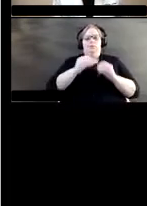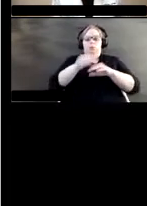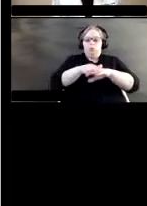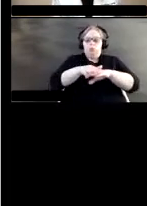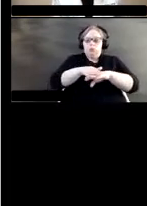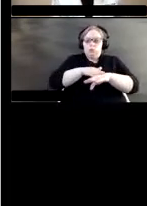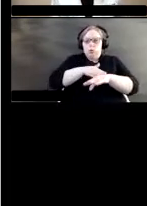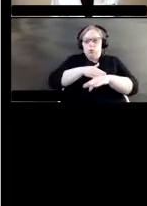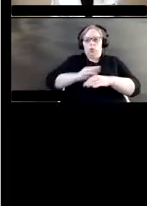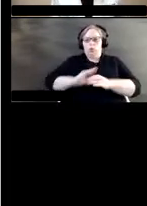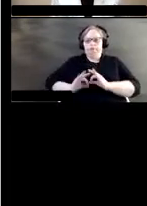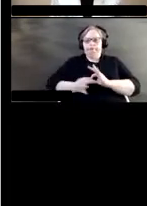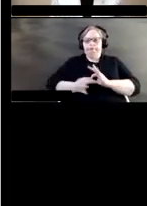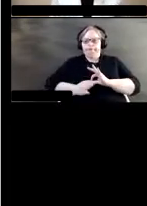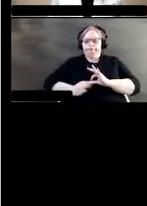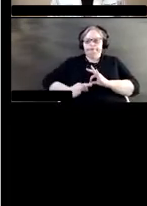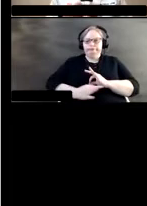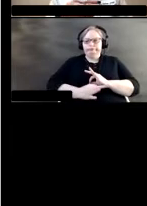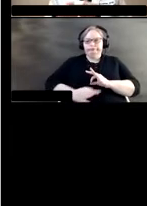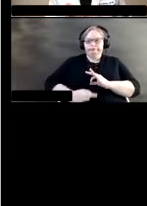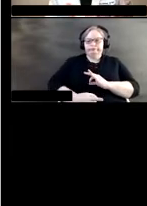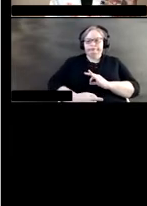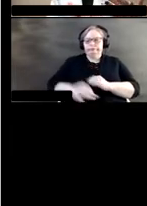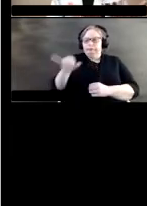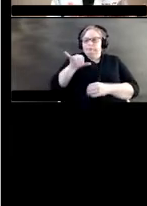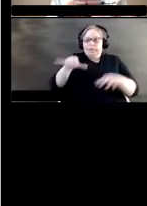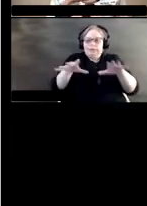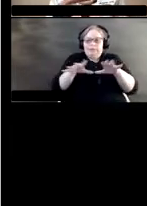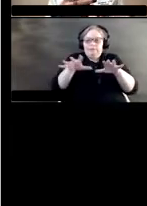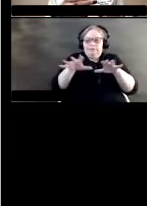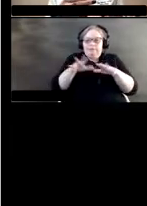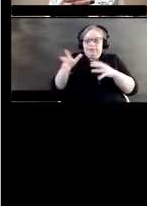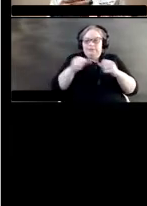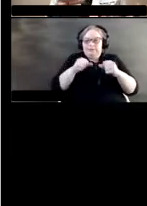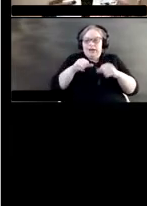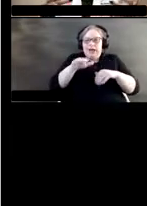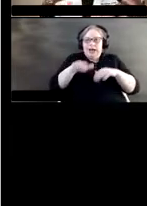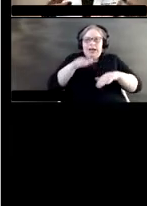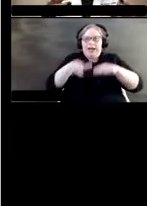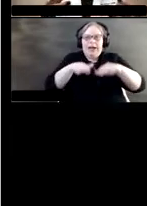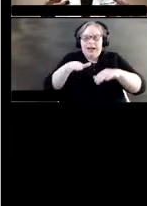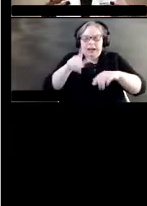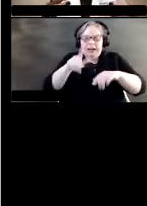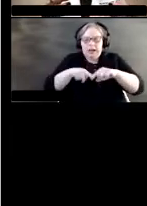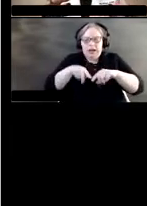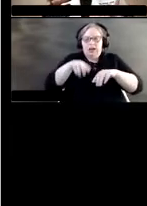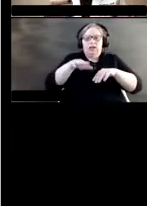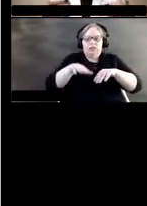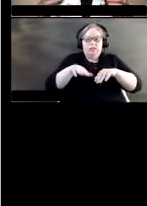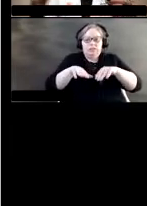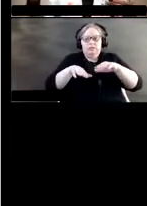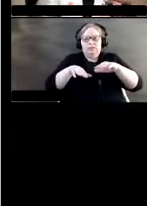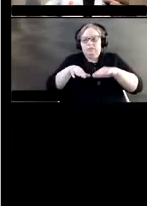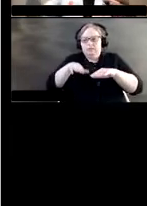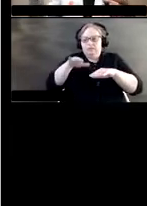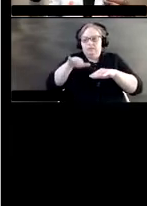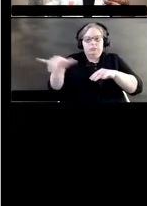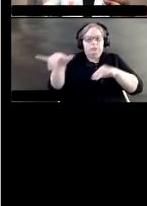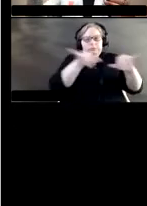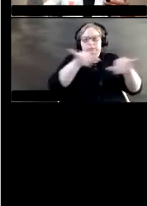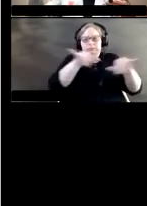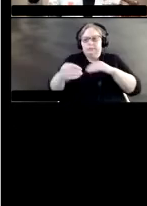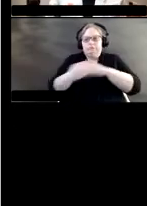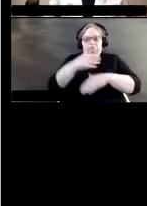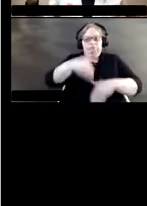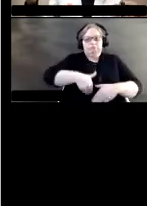your bowel motility. So just like maybe your feet don't move as fast as they're supposed to, your stomach isn't too. You have